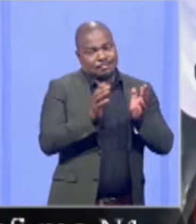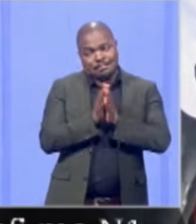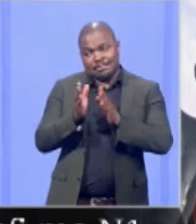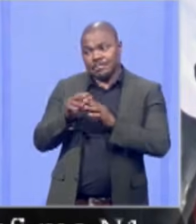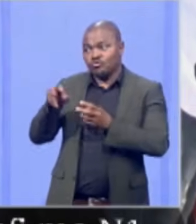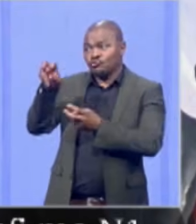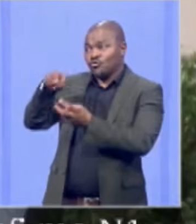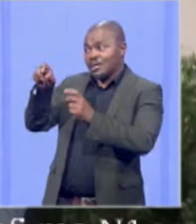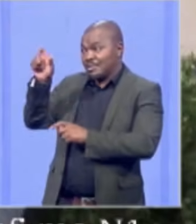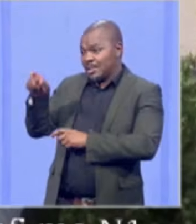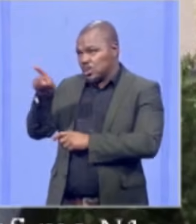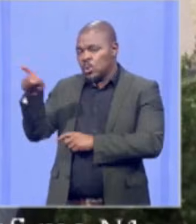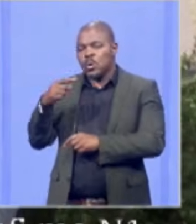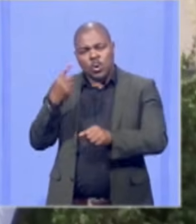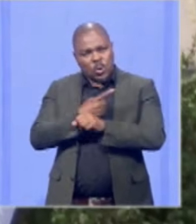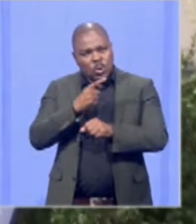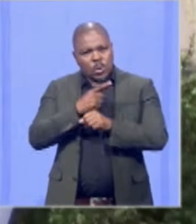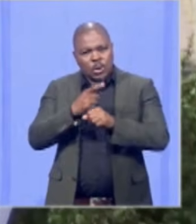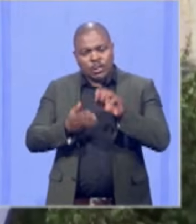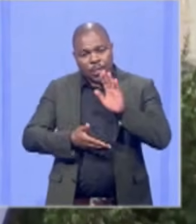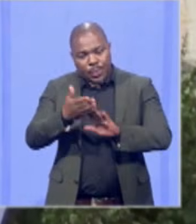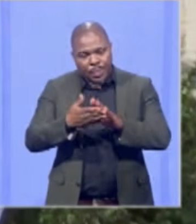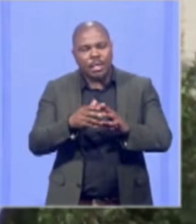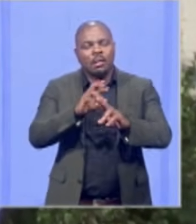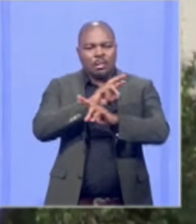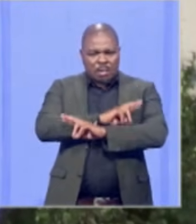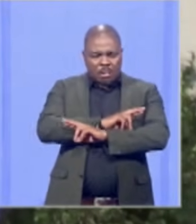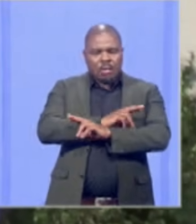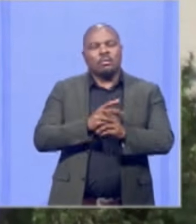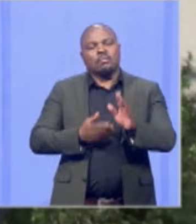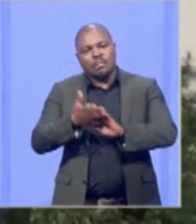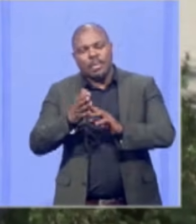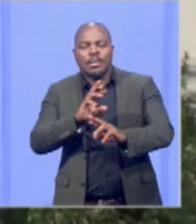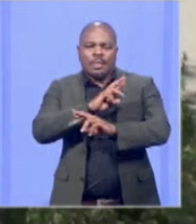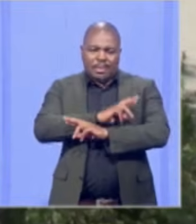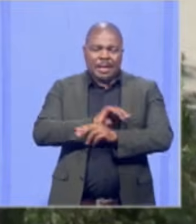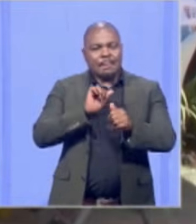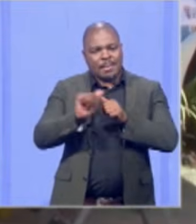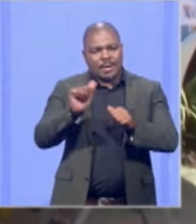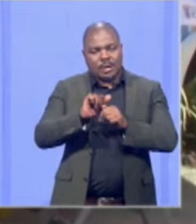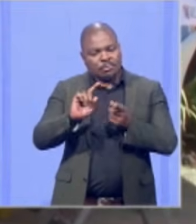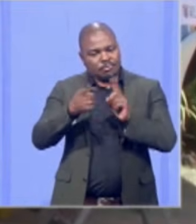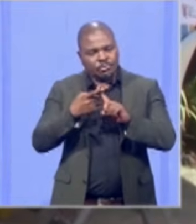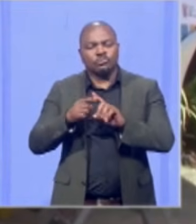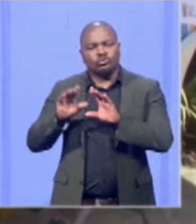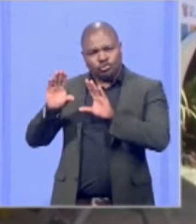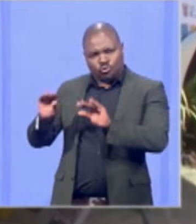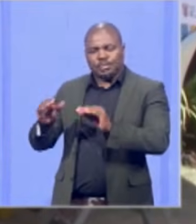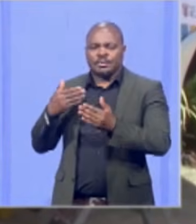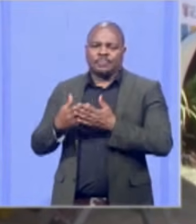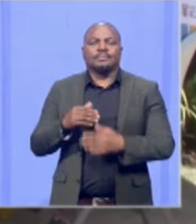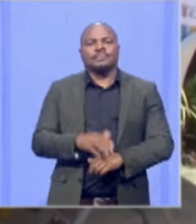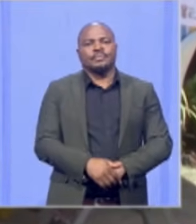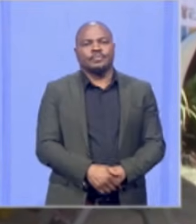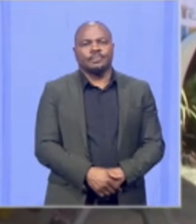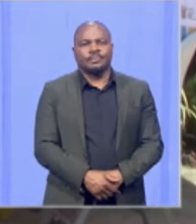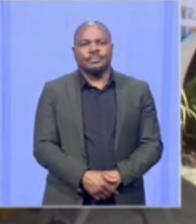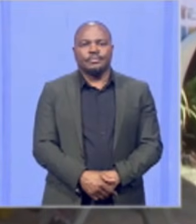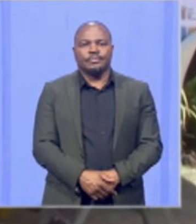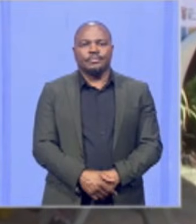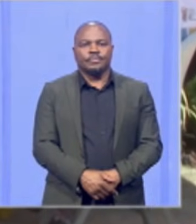be tlwaelo ho phomola ha ba le maetong ho qoba dikotsi mebileng ke Magala Masiteng lefapheng